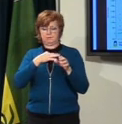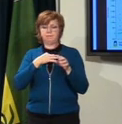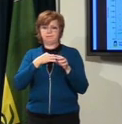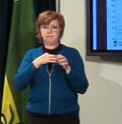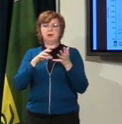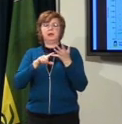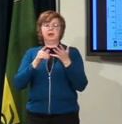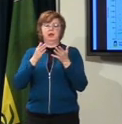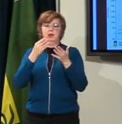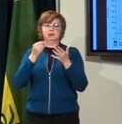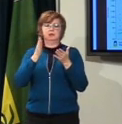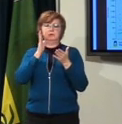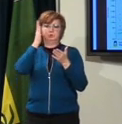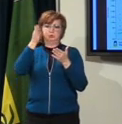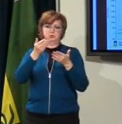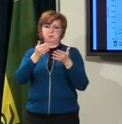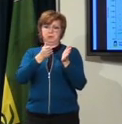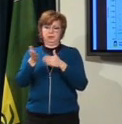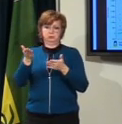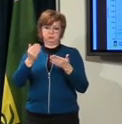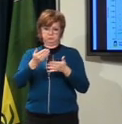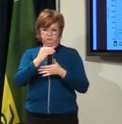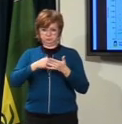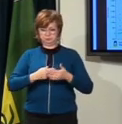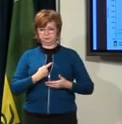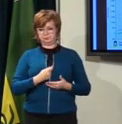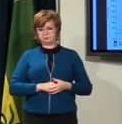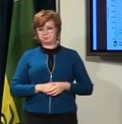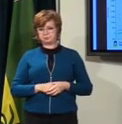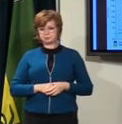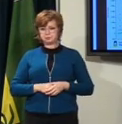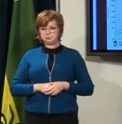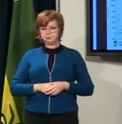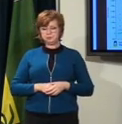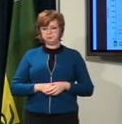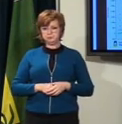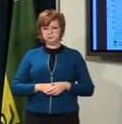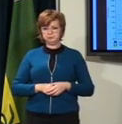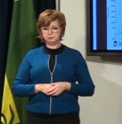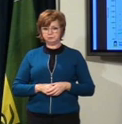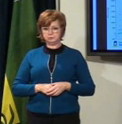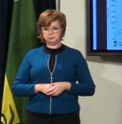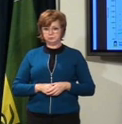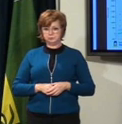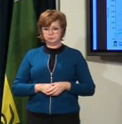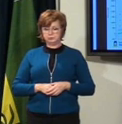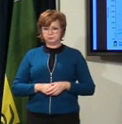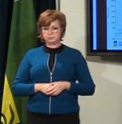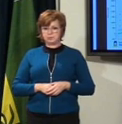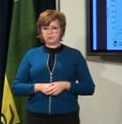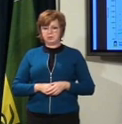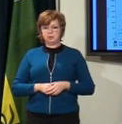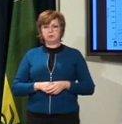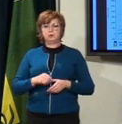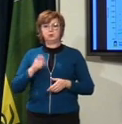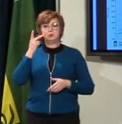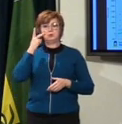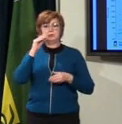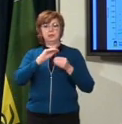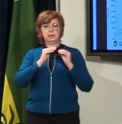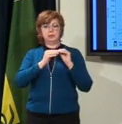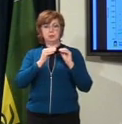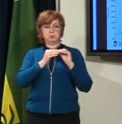Recent and forecasted case growth, you can see the numbers on the slide. The graph depicts the active